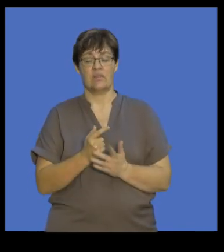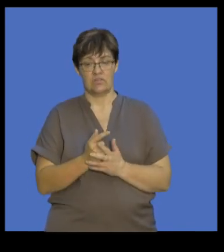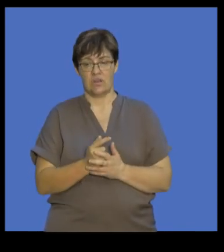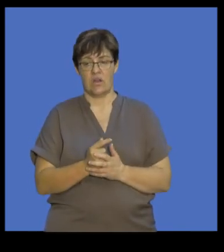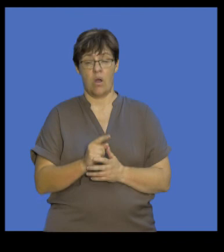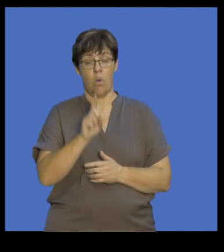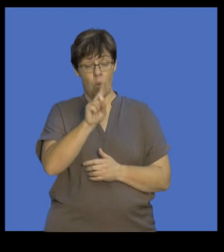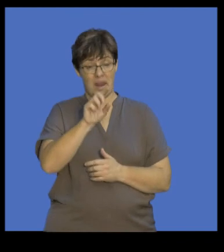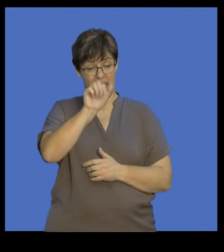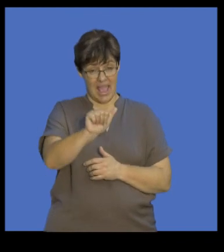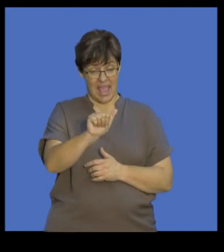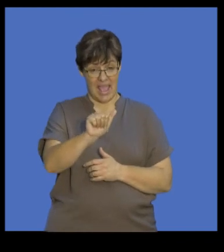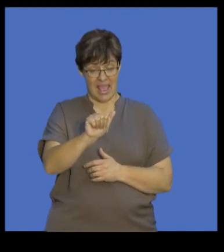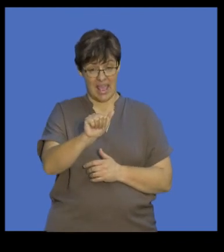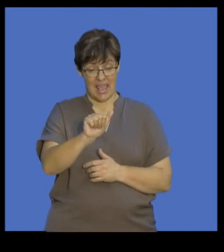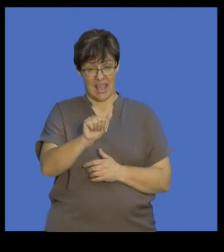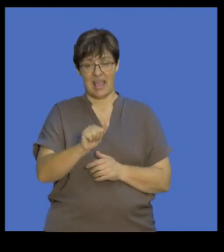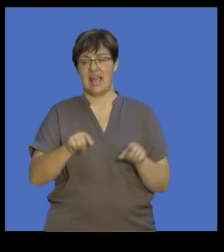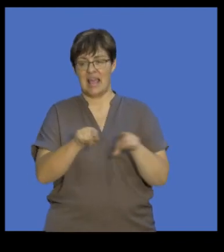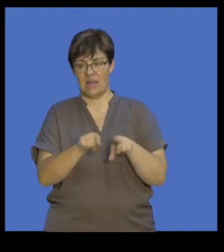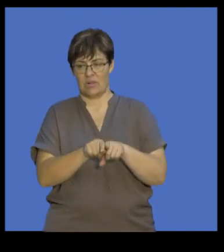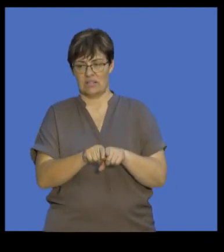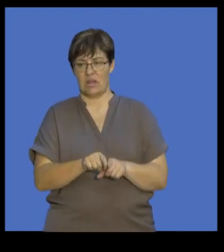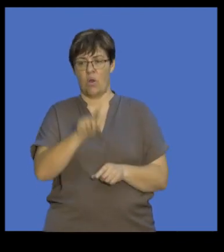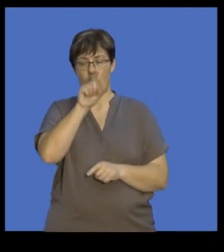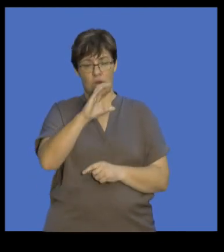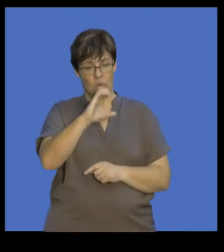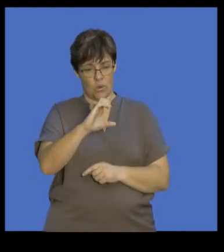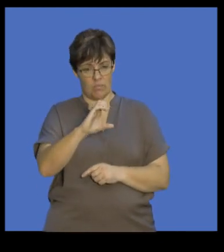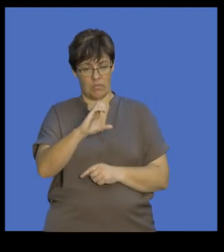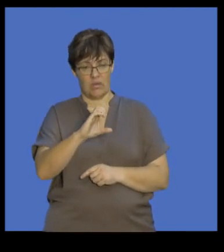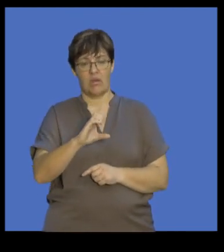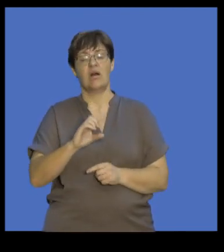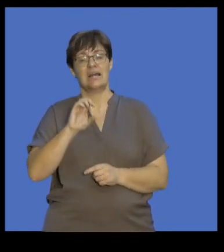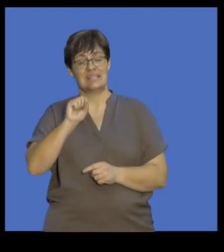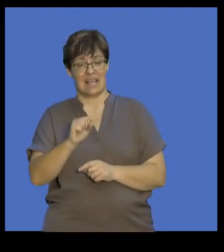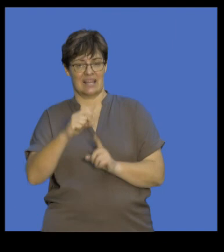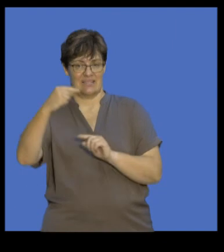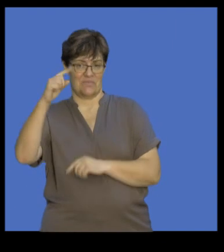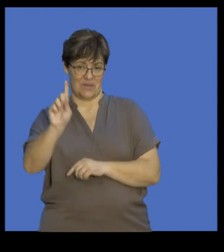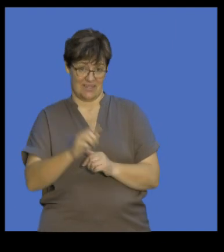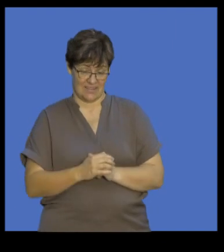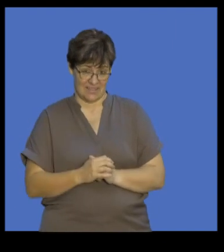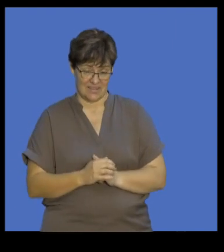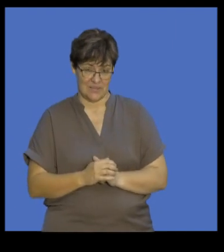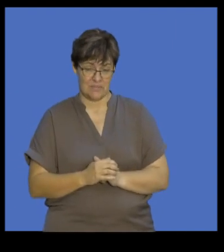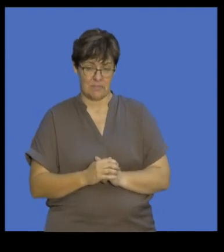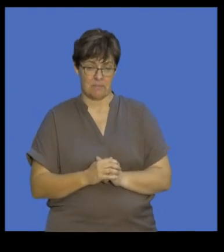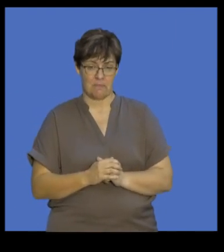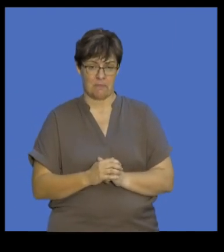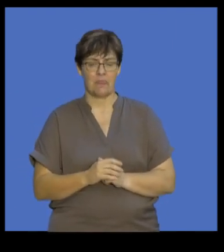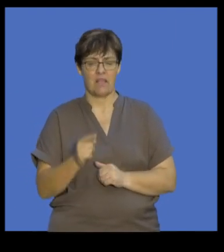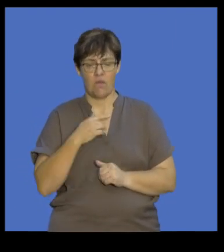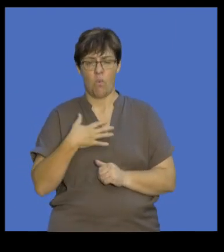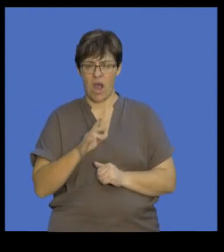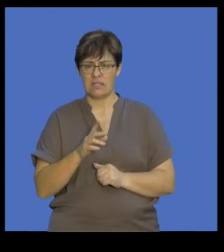And then we say that, you know, an ampere of current is actually equals to 1 coulomb of charge passing through a point